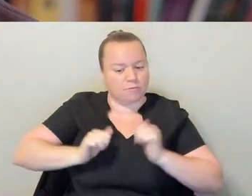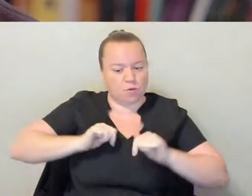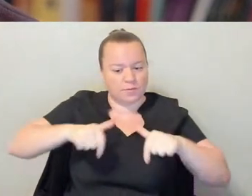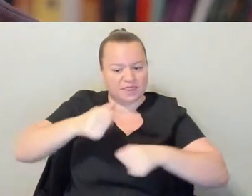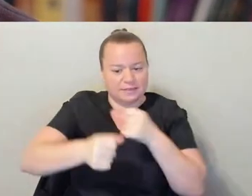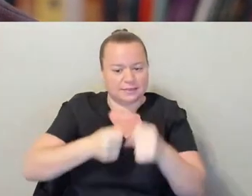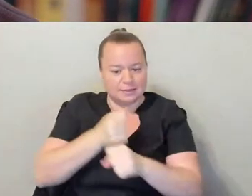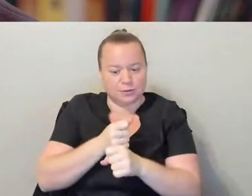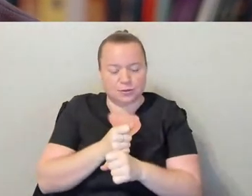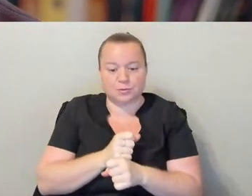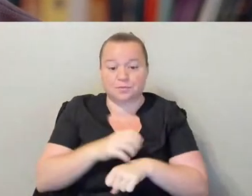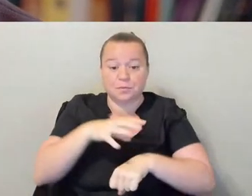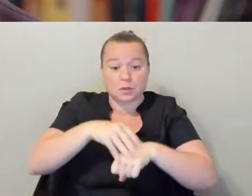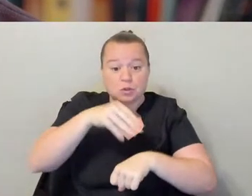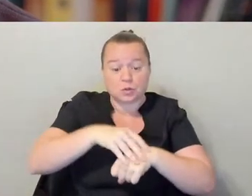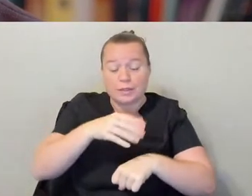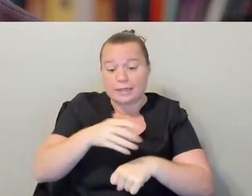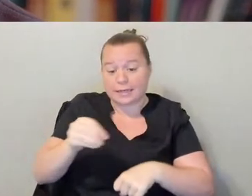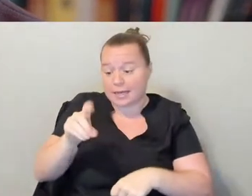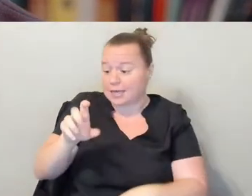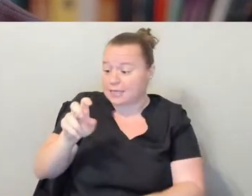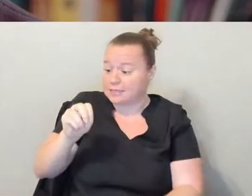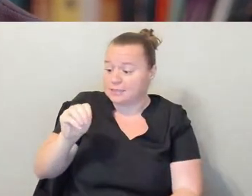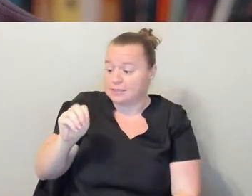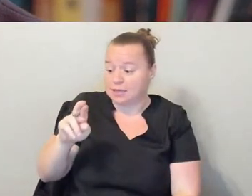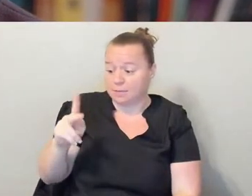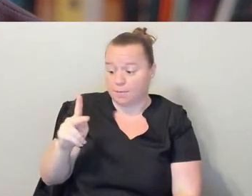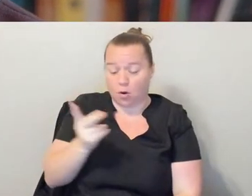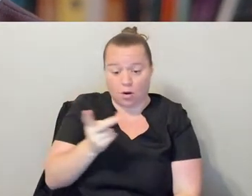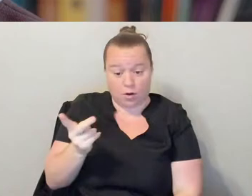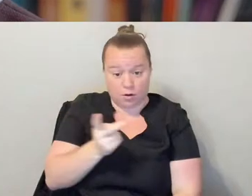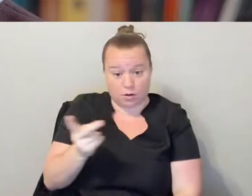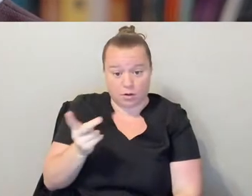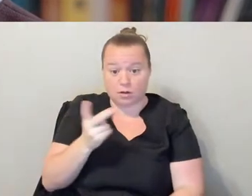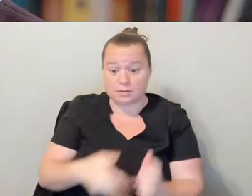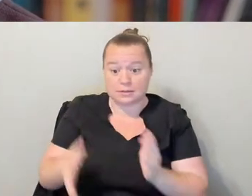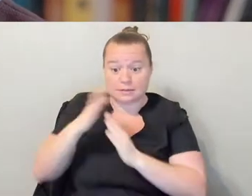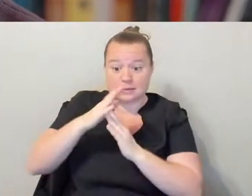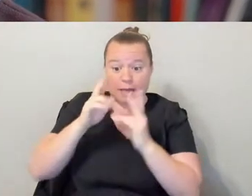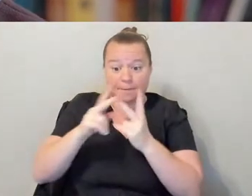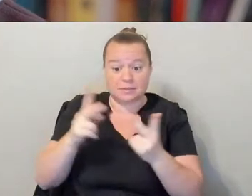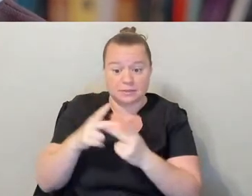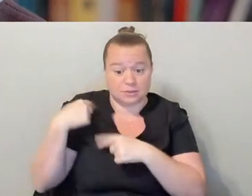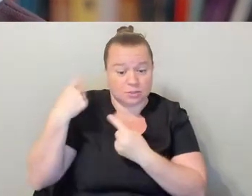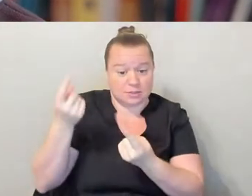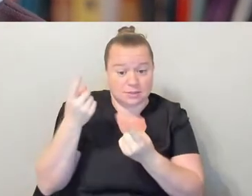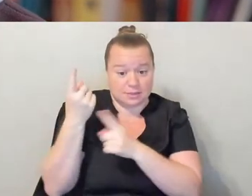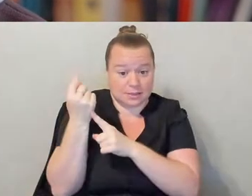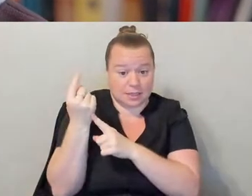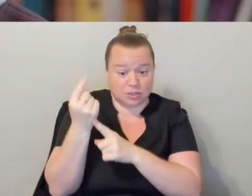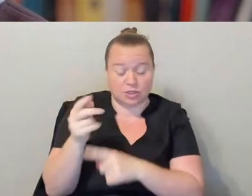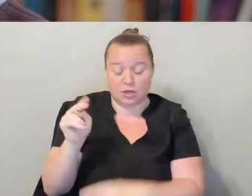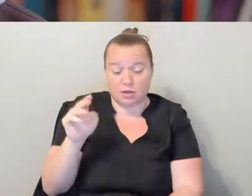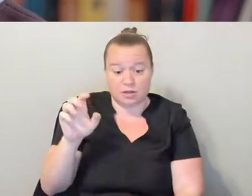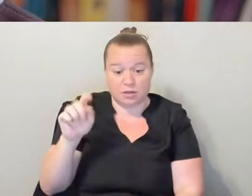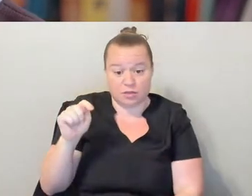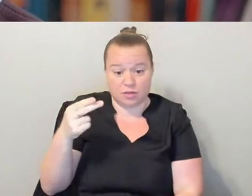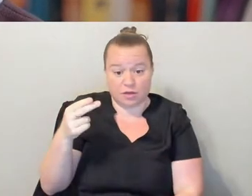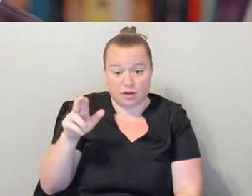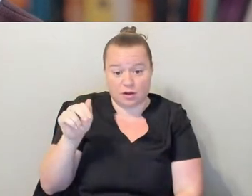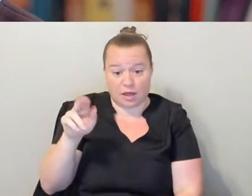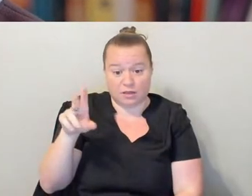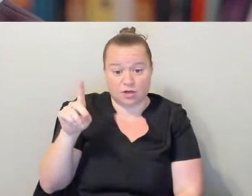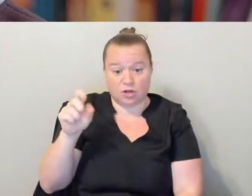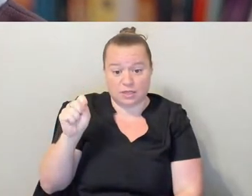Sweden and Denmark have held on to their top position since last year, while the Netherlands has jumped two